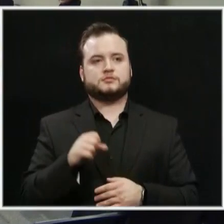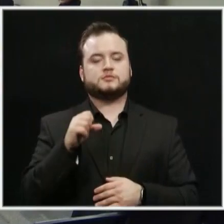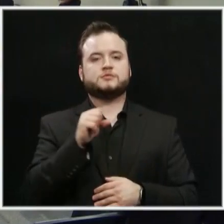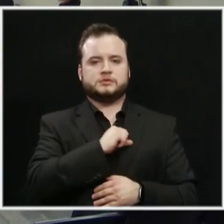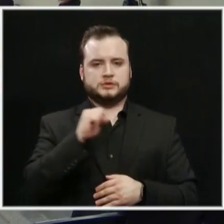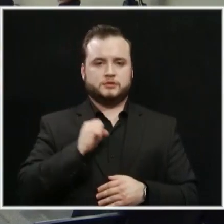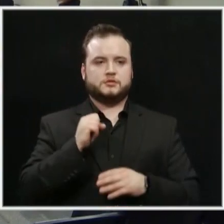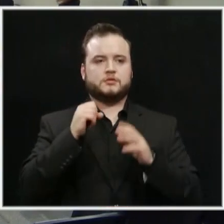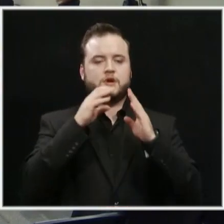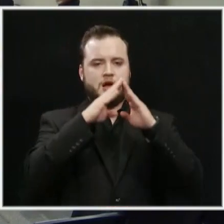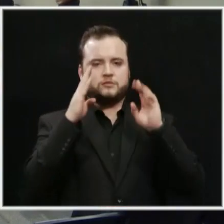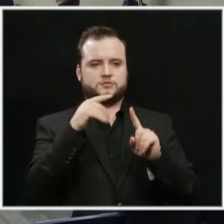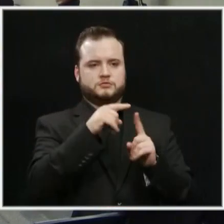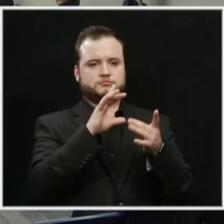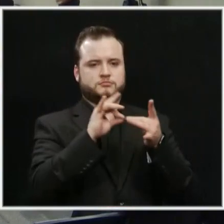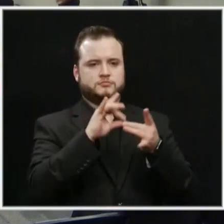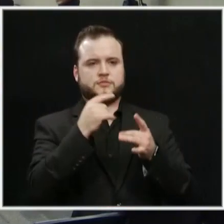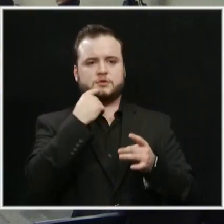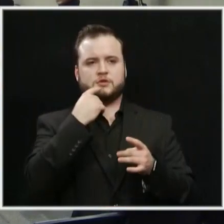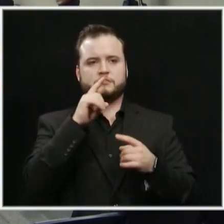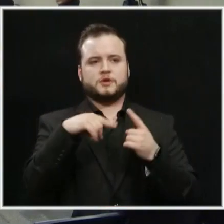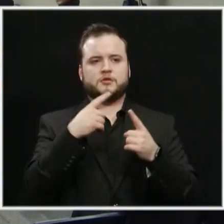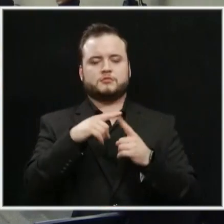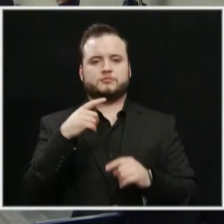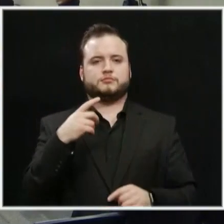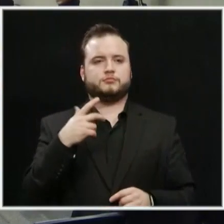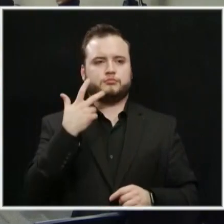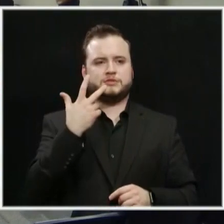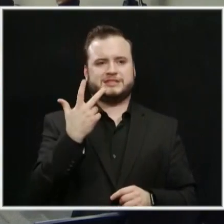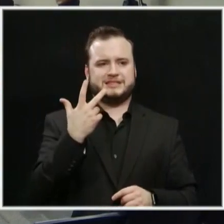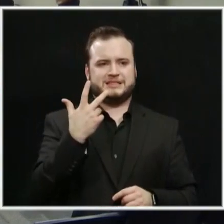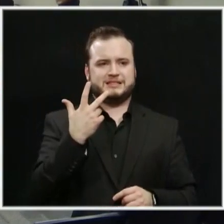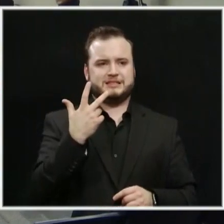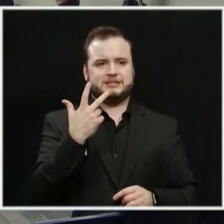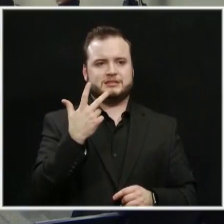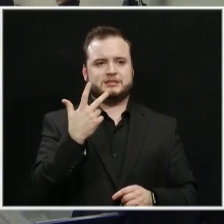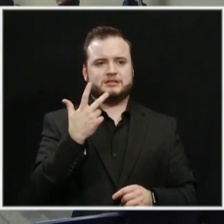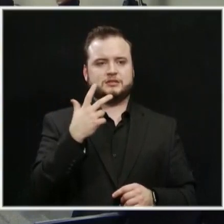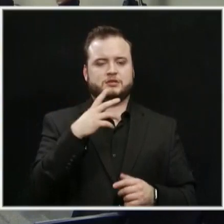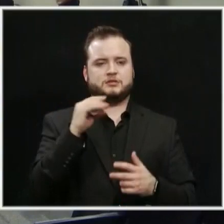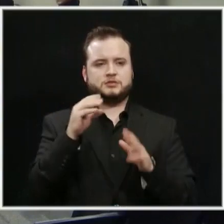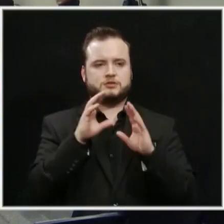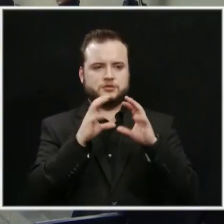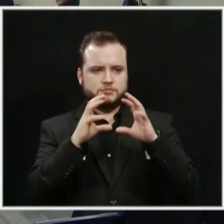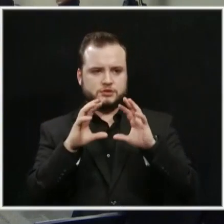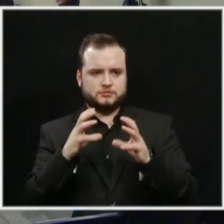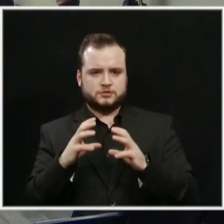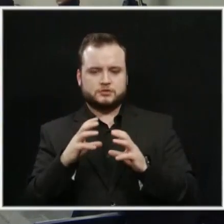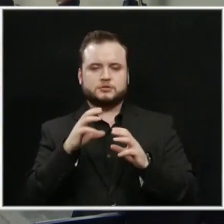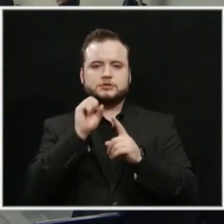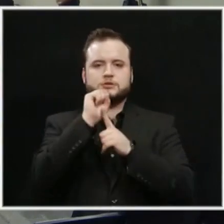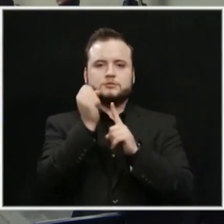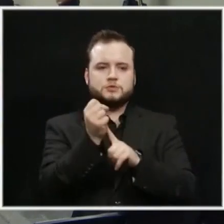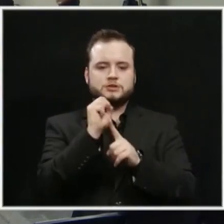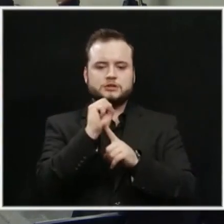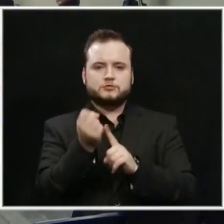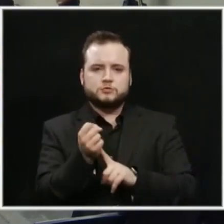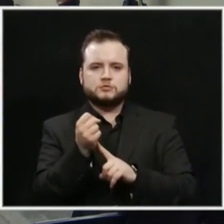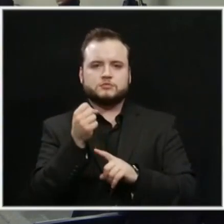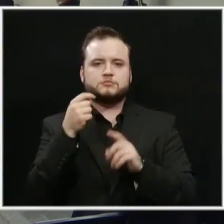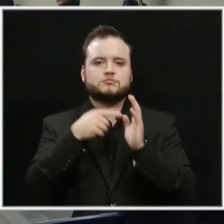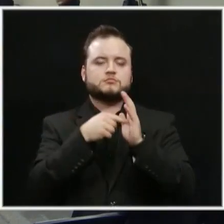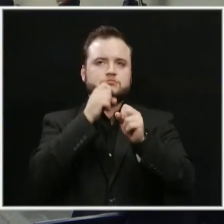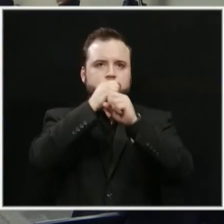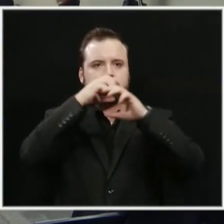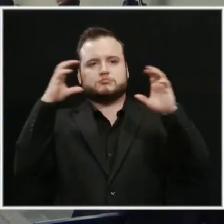about the difference between scenario 3 in your modeling and the subsets and scenario 4. Yeah. And their claim is that the outcomes are the